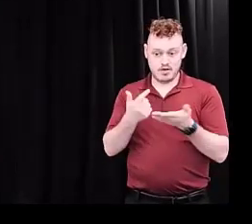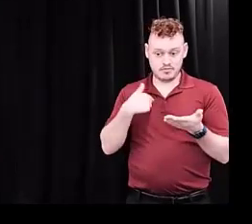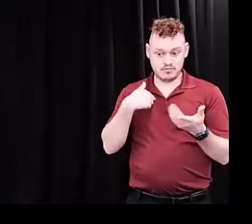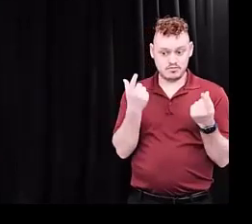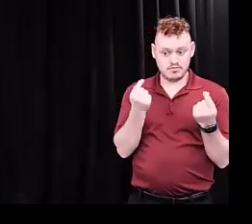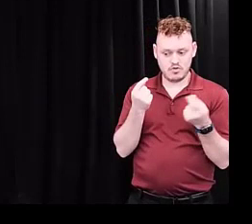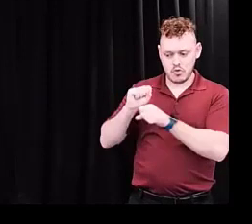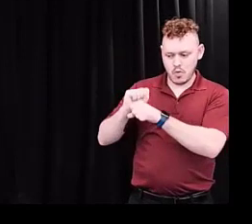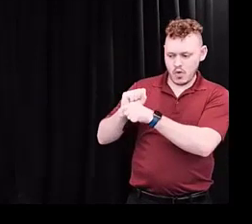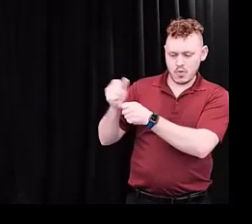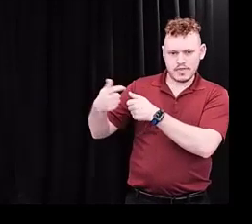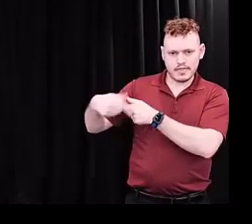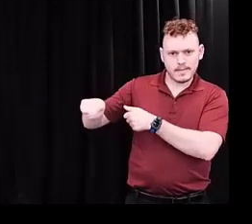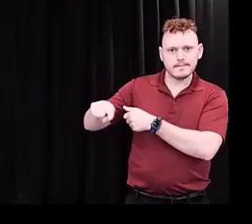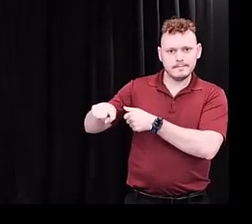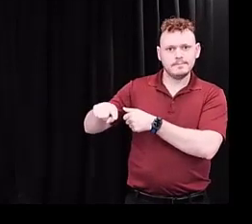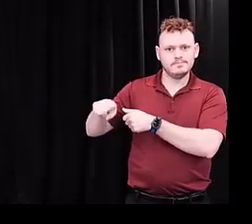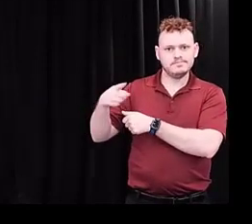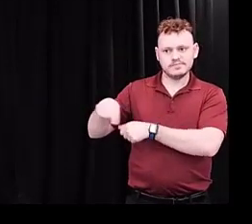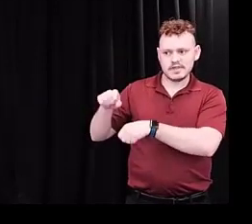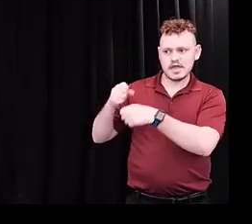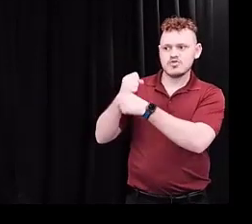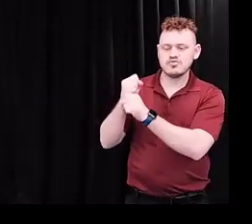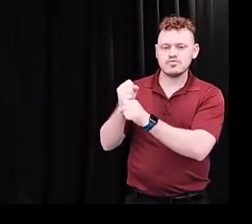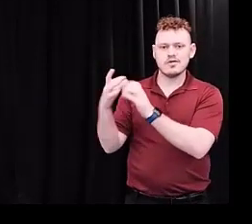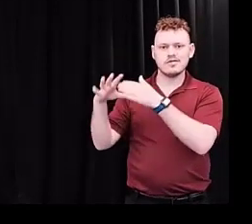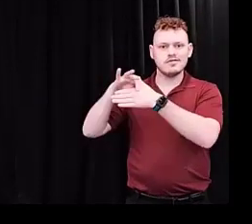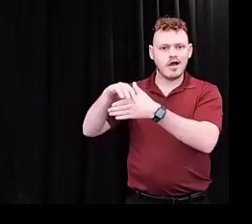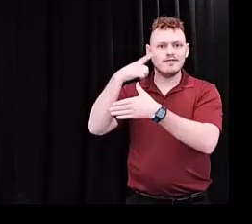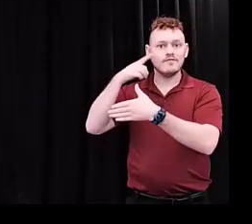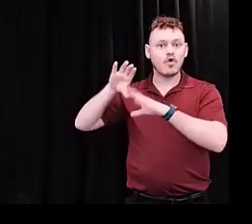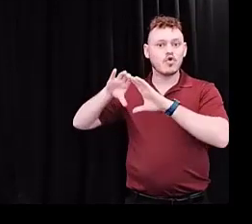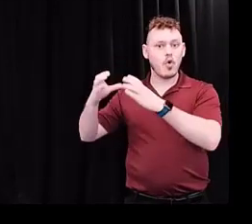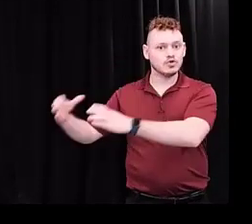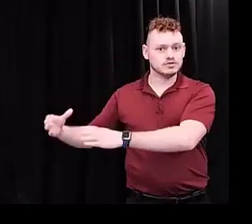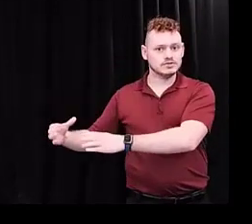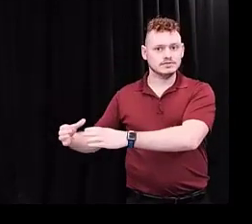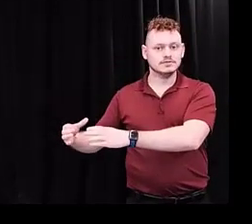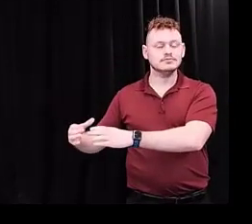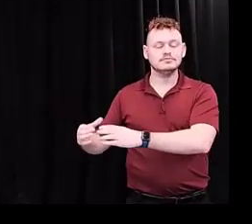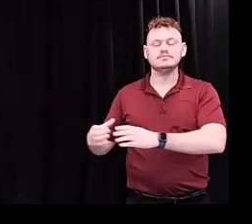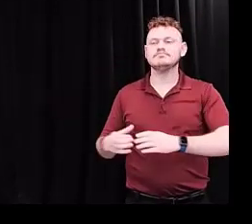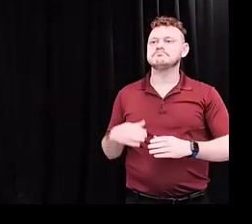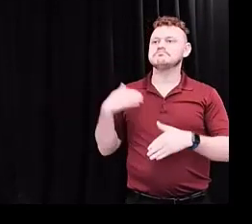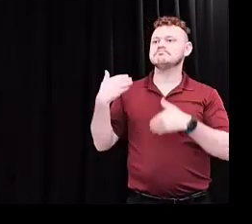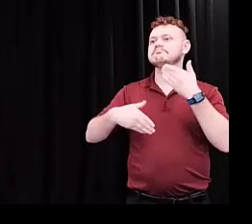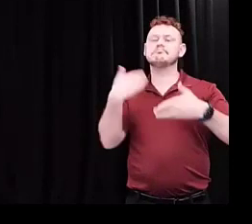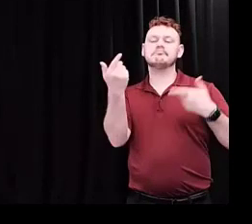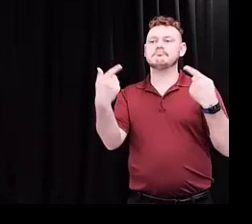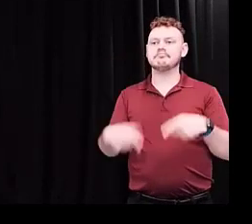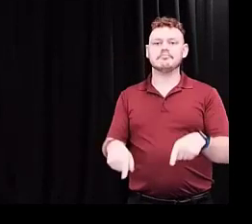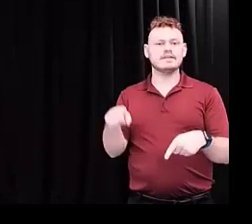working with them as they create content for their courses. And it came along that there needed to be maybe more of